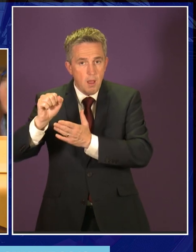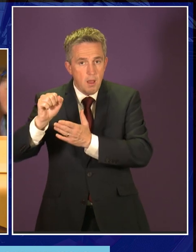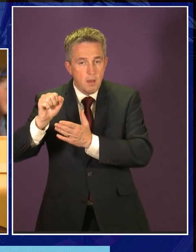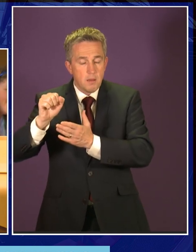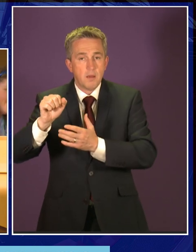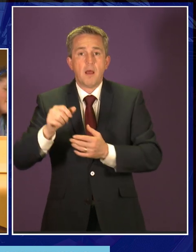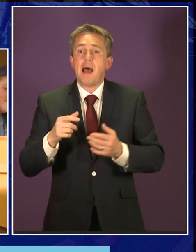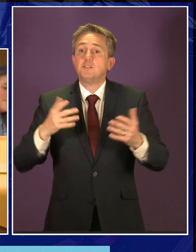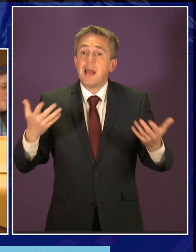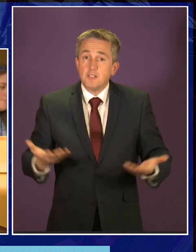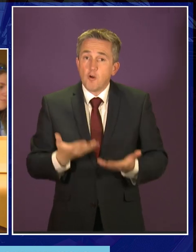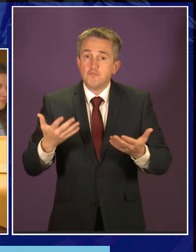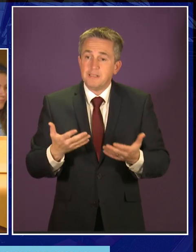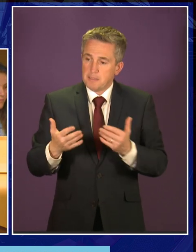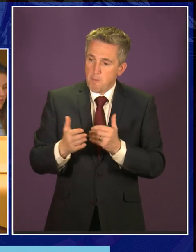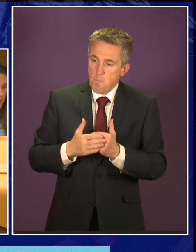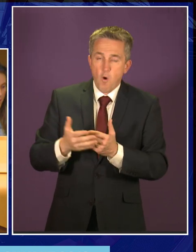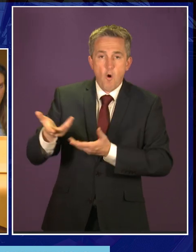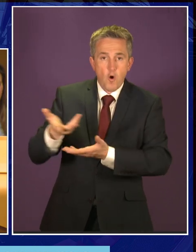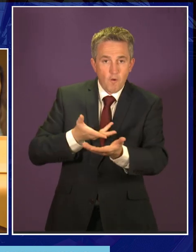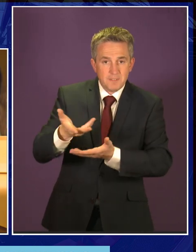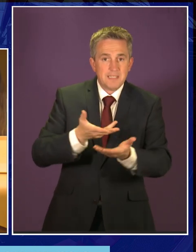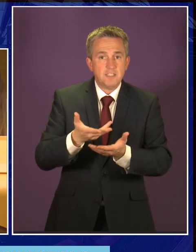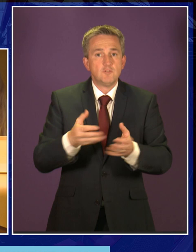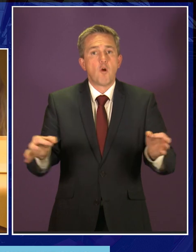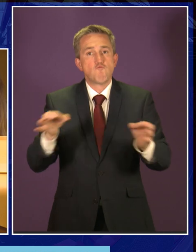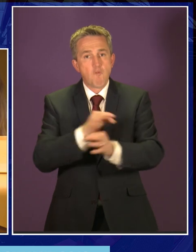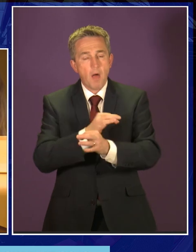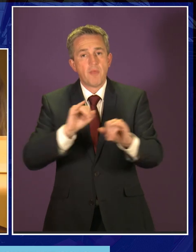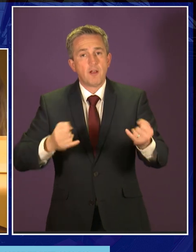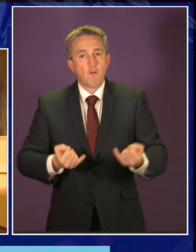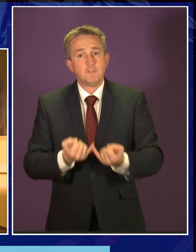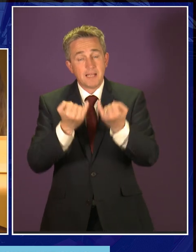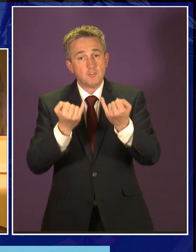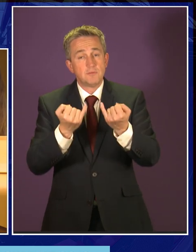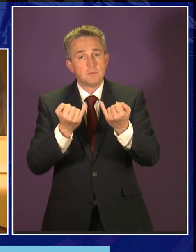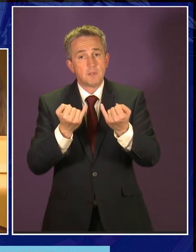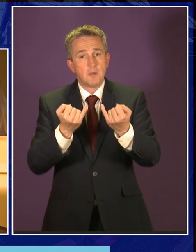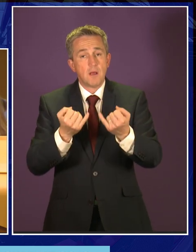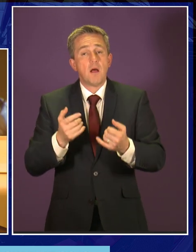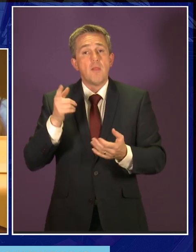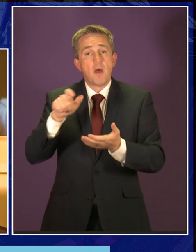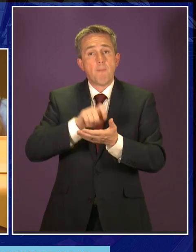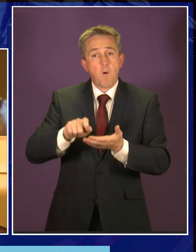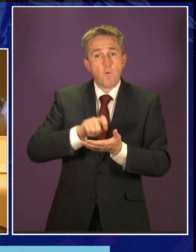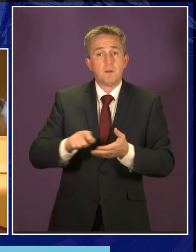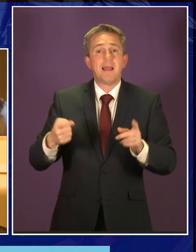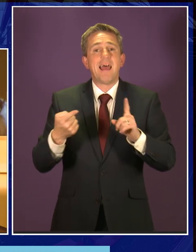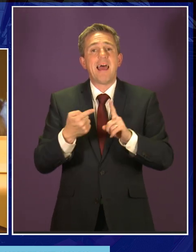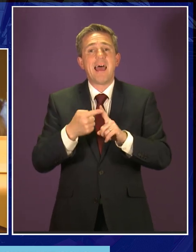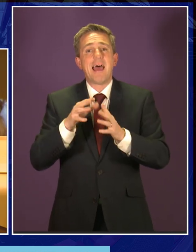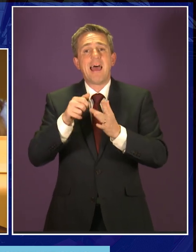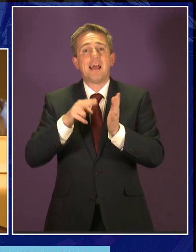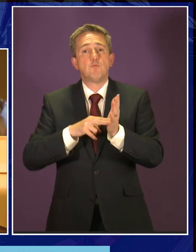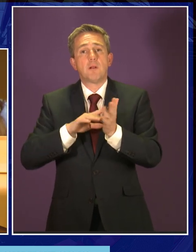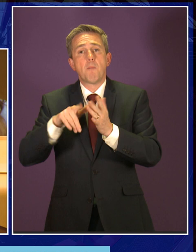shared conversations and not sterile confrontation. I cannot agree more with the words of your poet, Edwin Morgan,